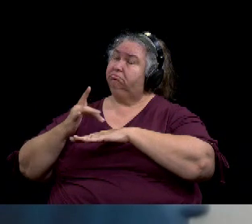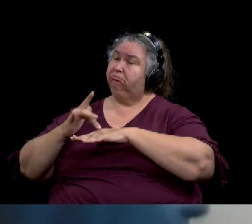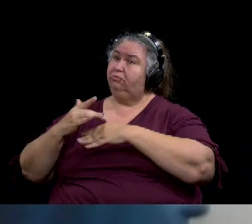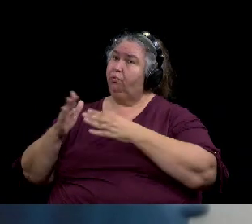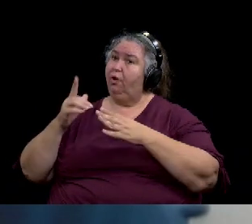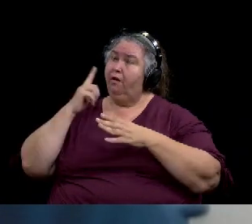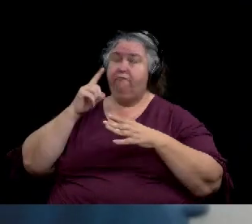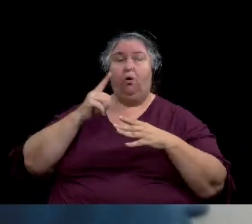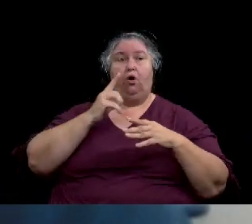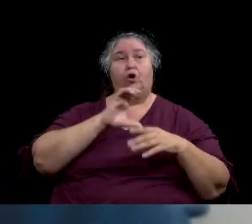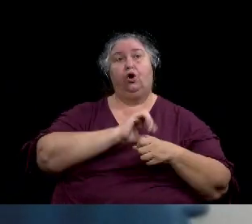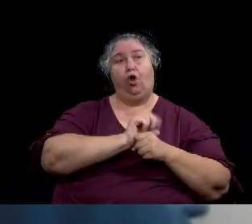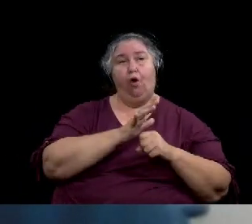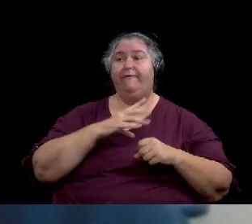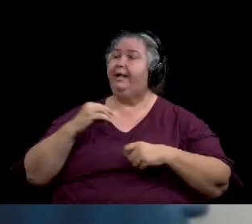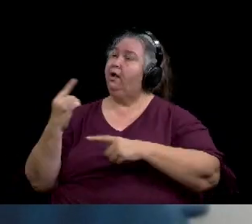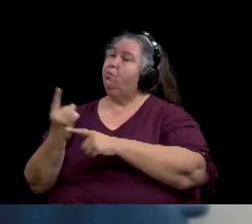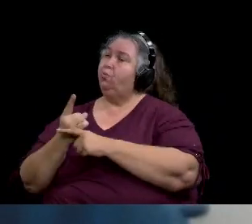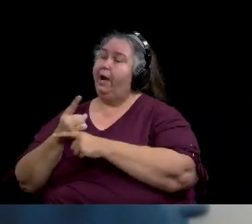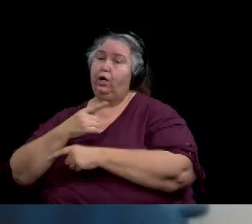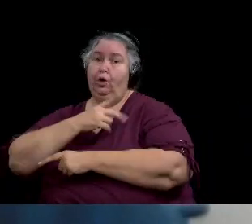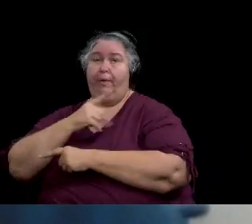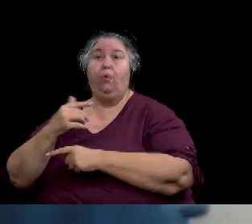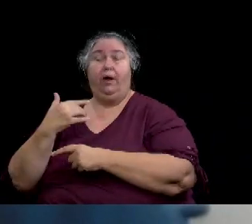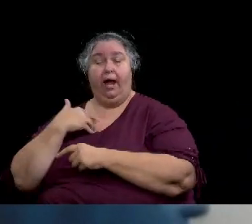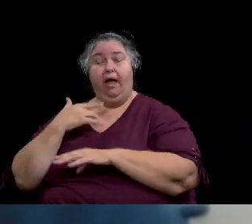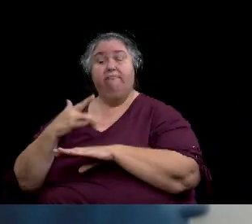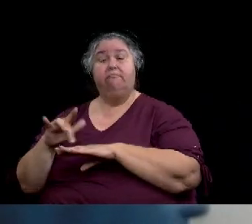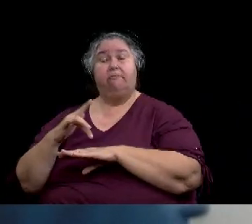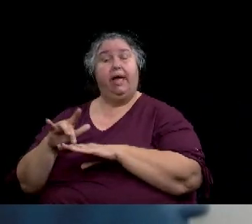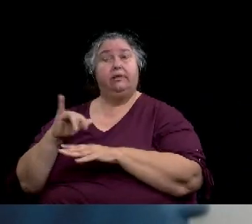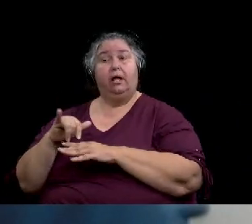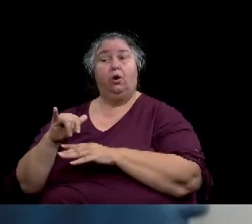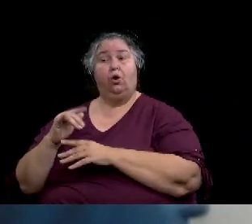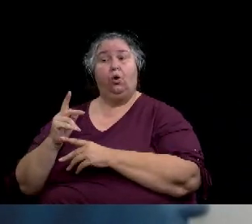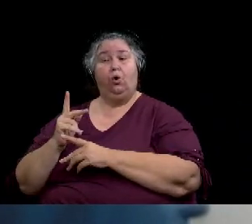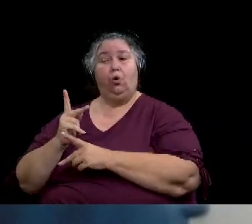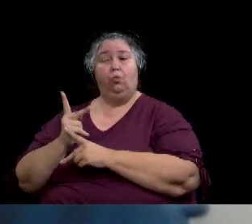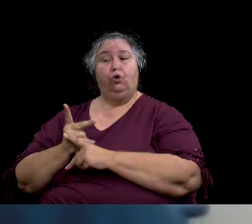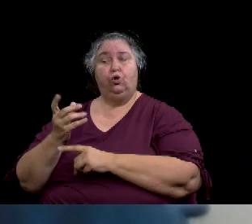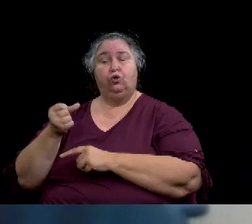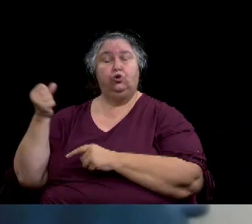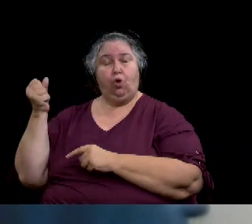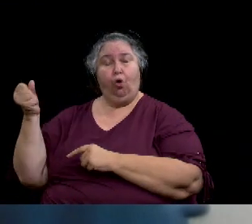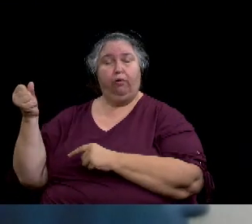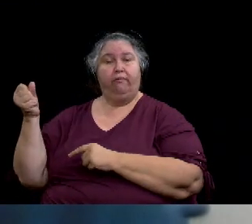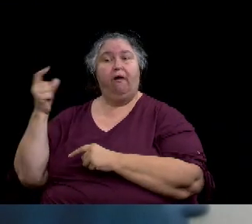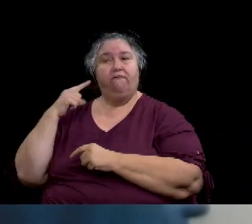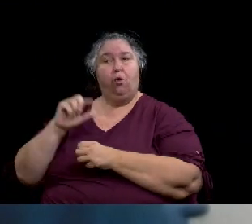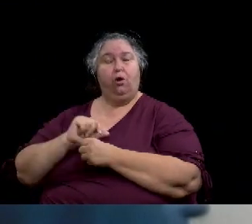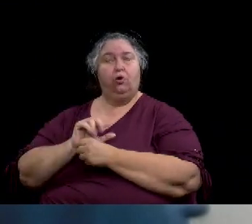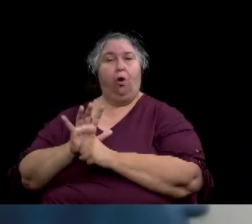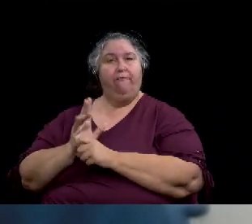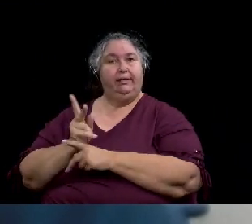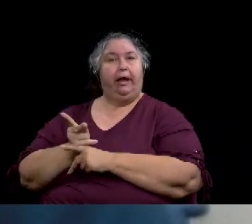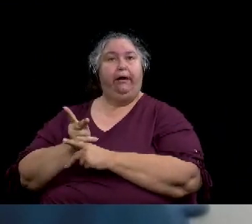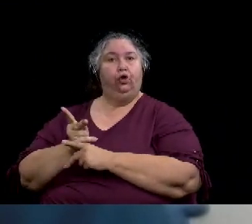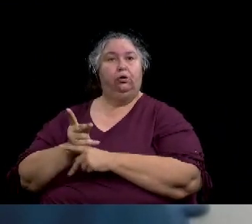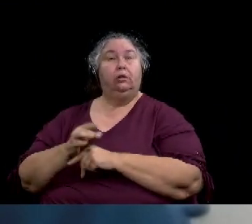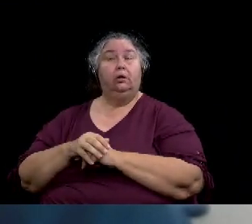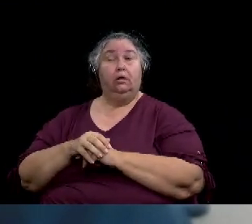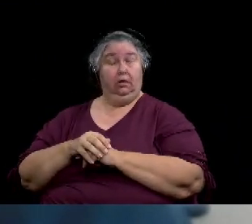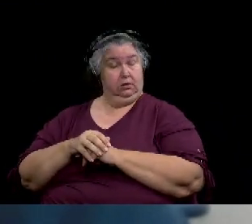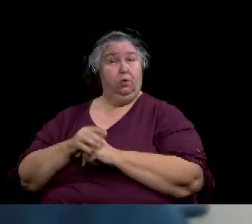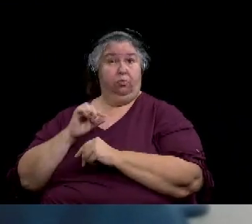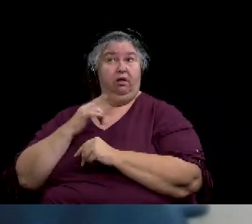for regular patients. We have spaces in the hospital that are reserved and set aside for COVID care. So